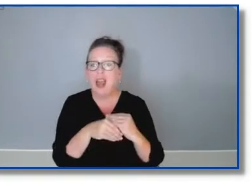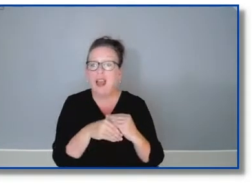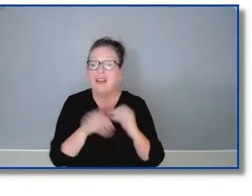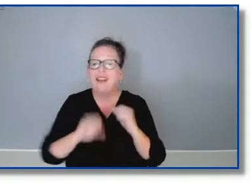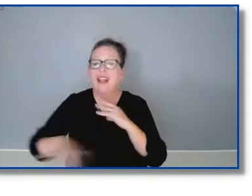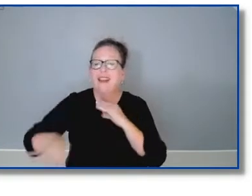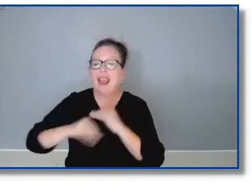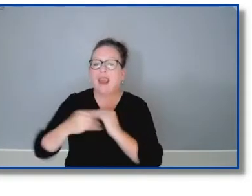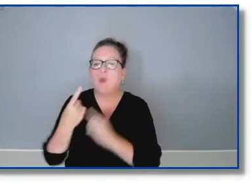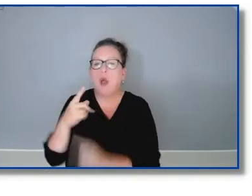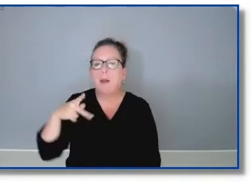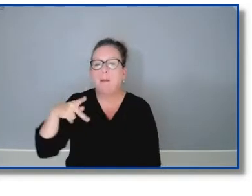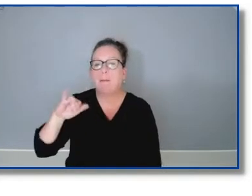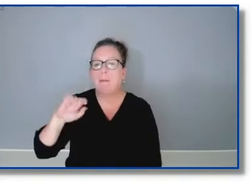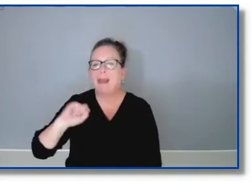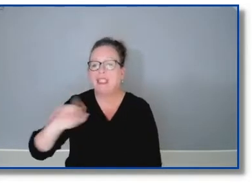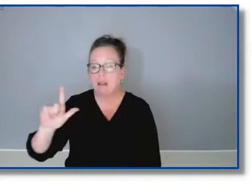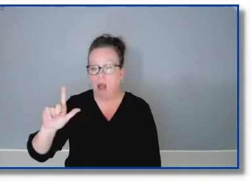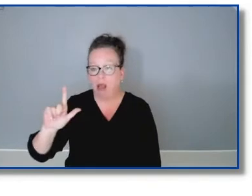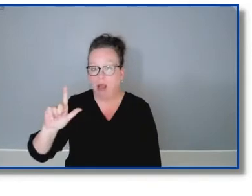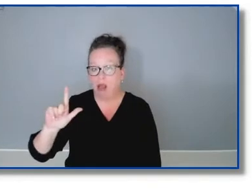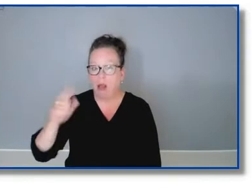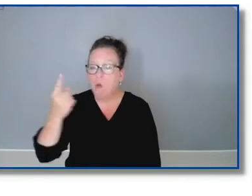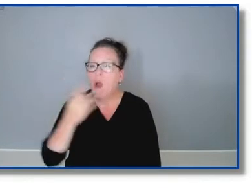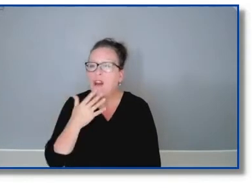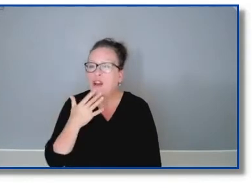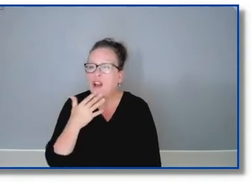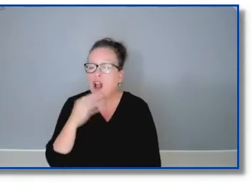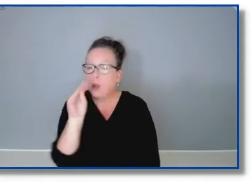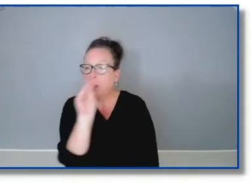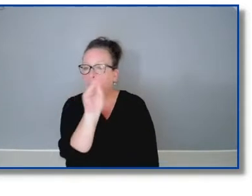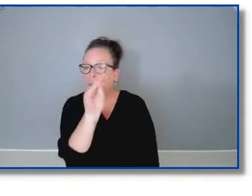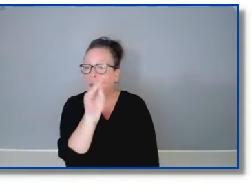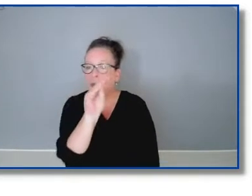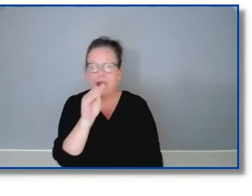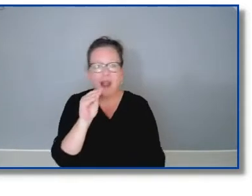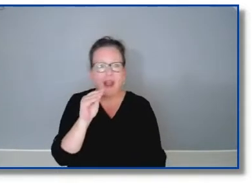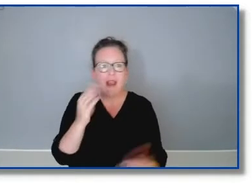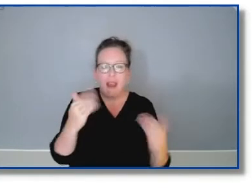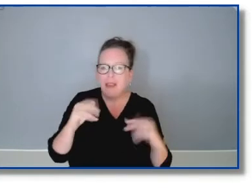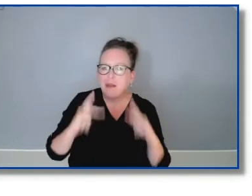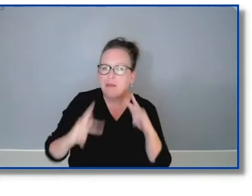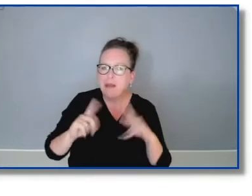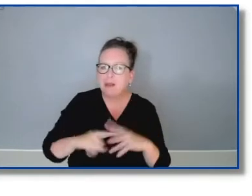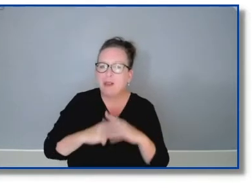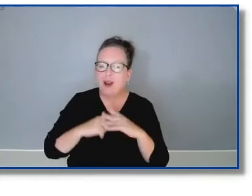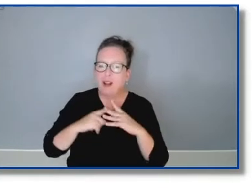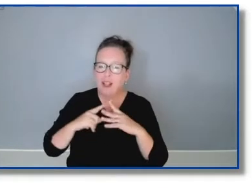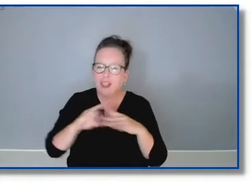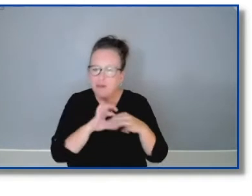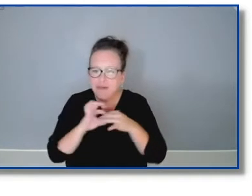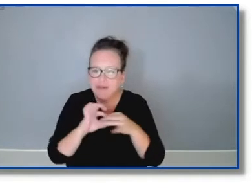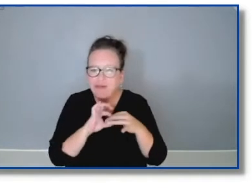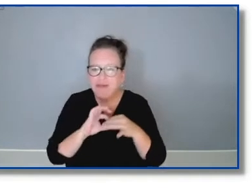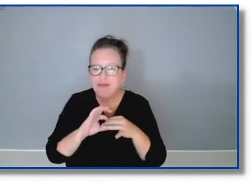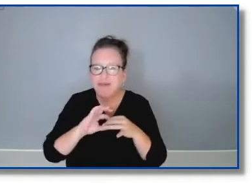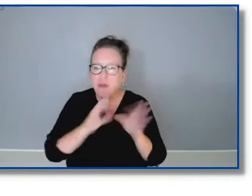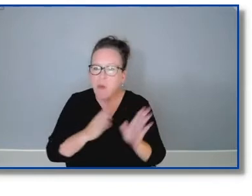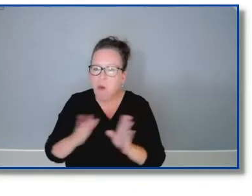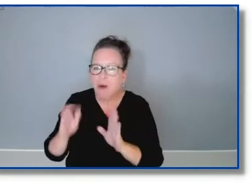one color on this blank canvas, and then people started organizing themselves, and during 24 hours they built different